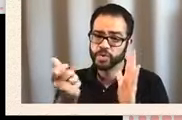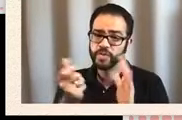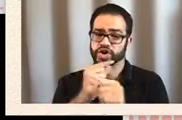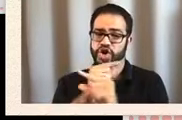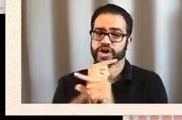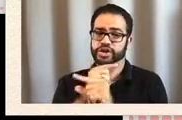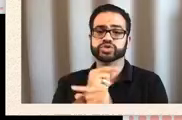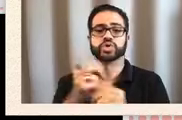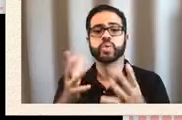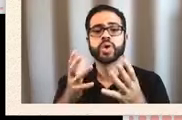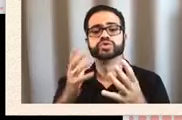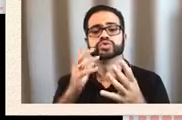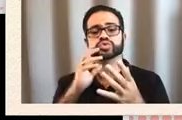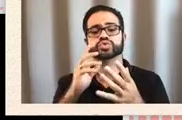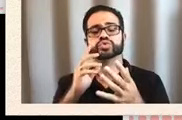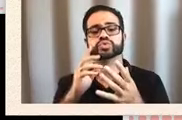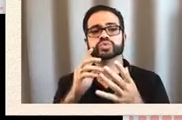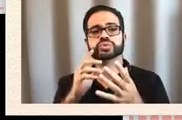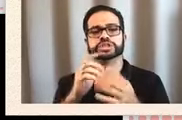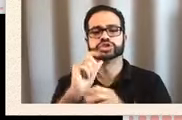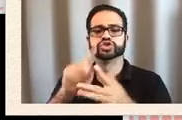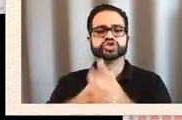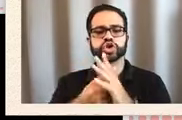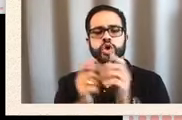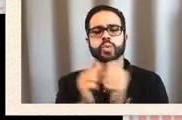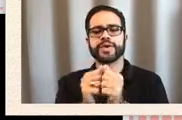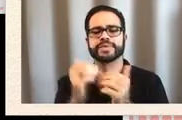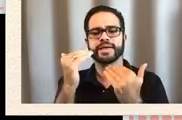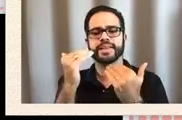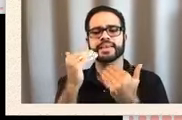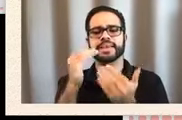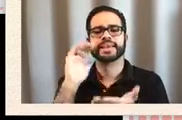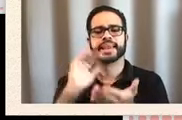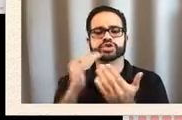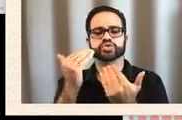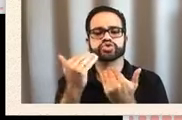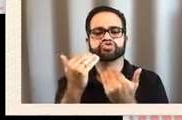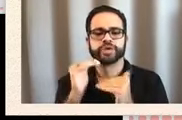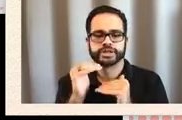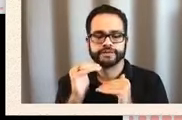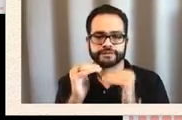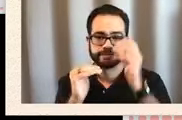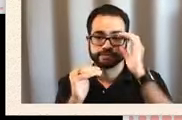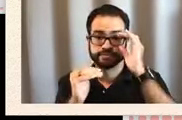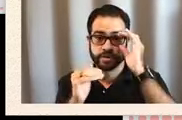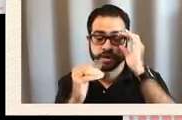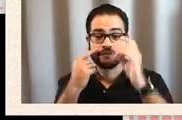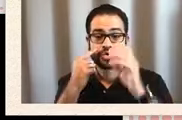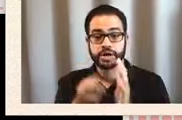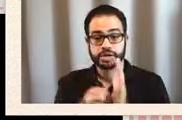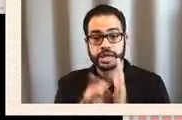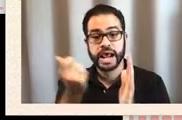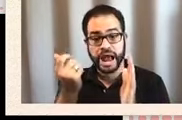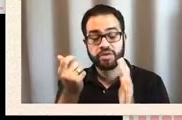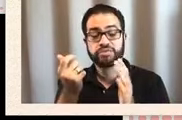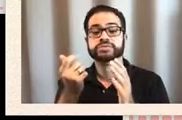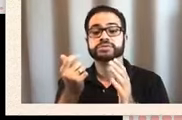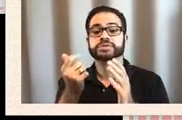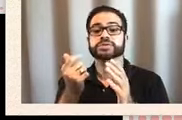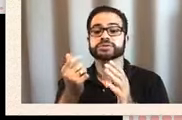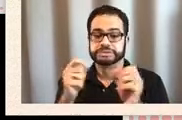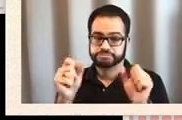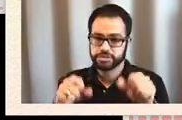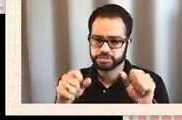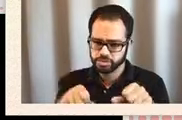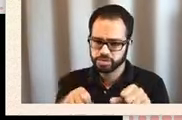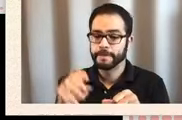restrictive alternatives first. To get out of a guardianship, there is a process. It's definitely possible. Mike did it, and it's actually something that I work on with